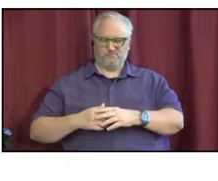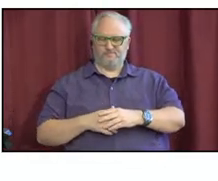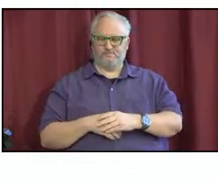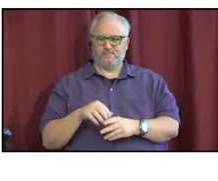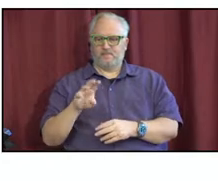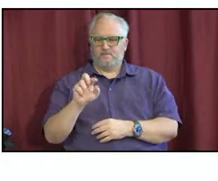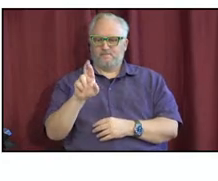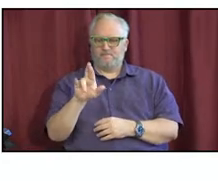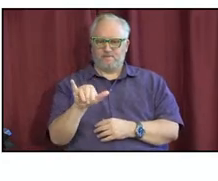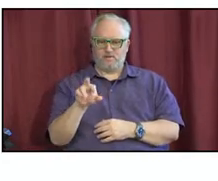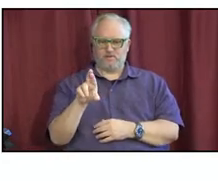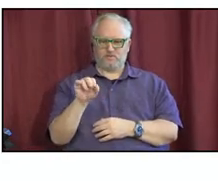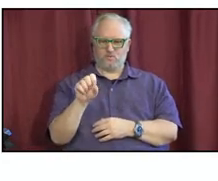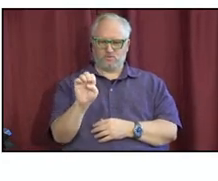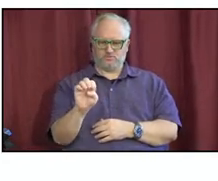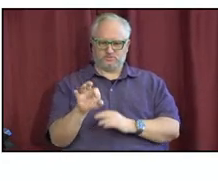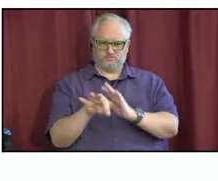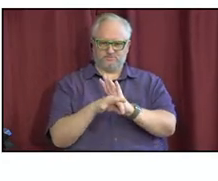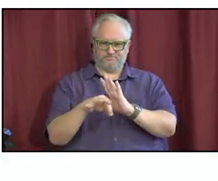Mary Rose,